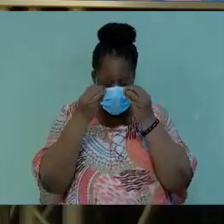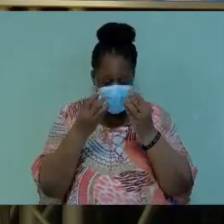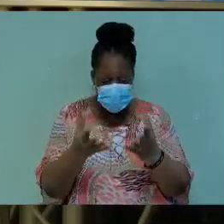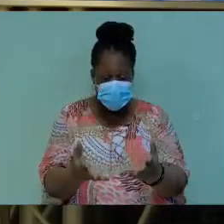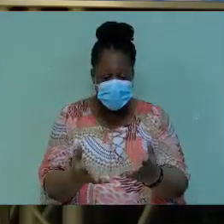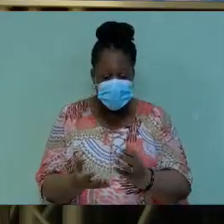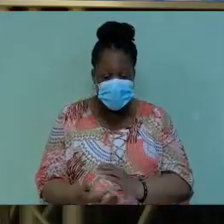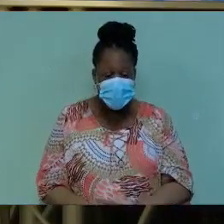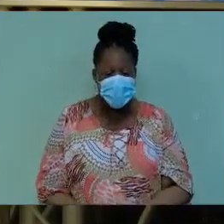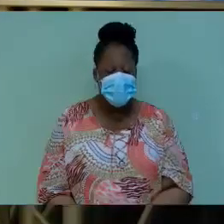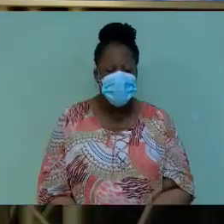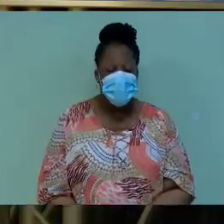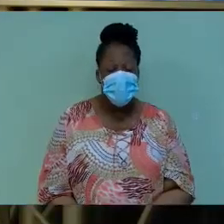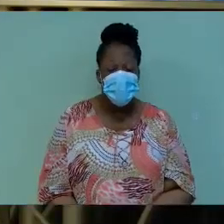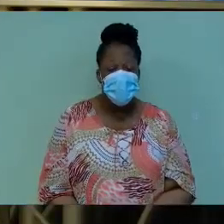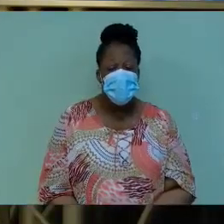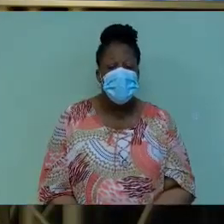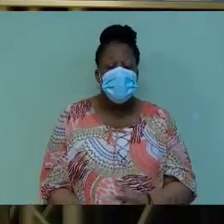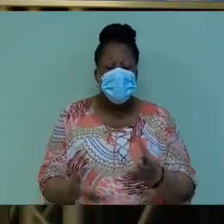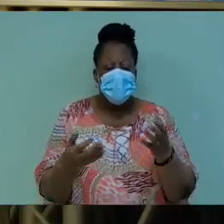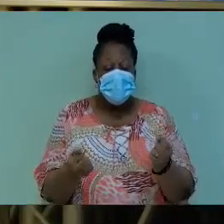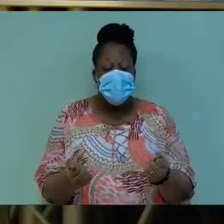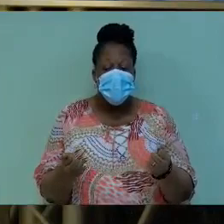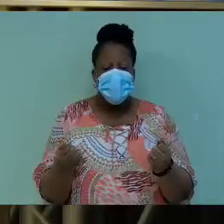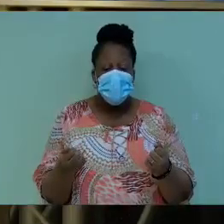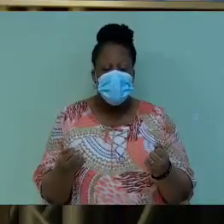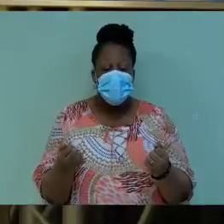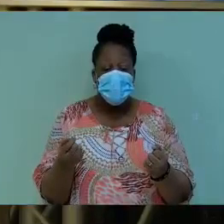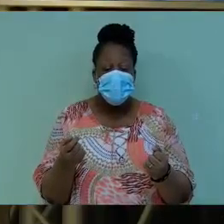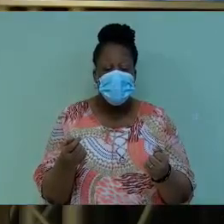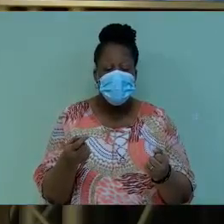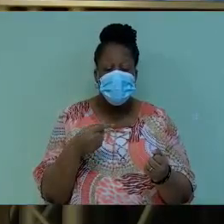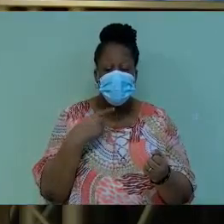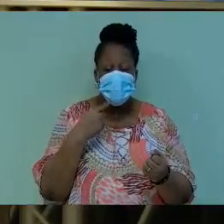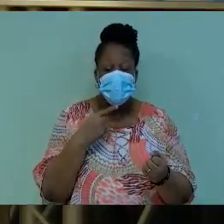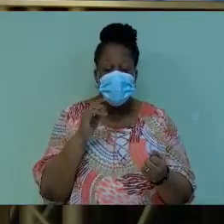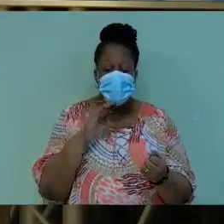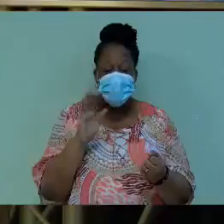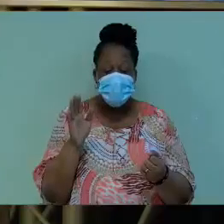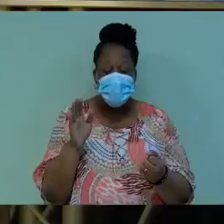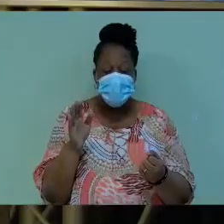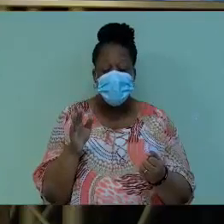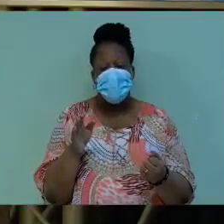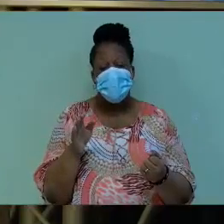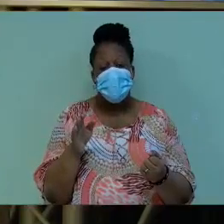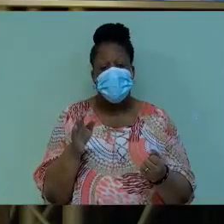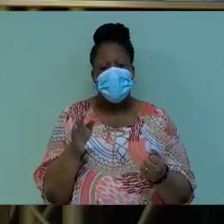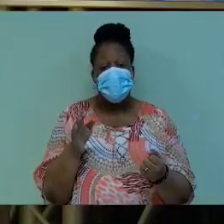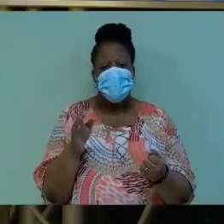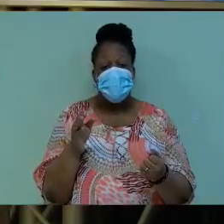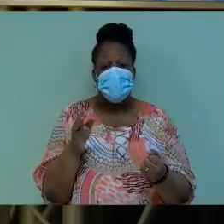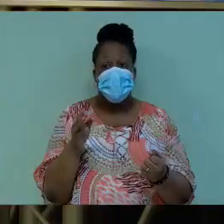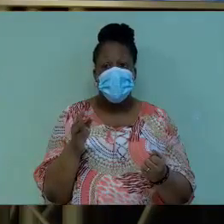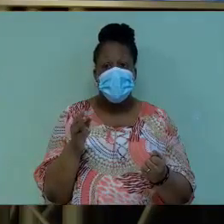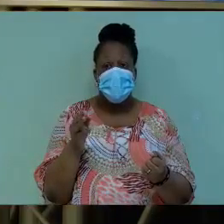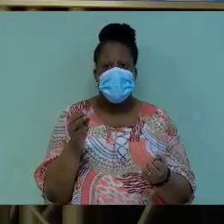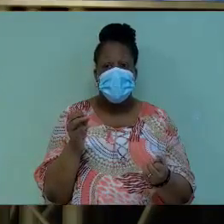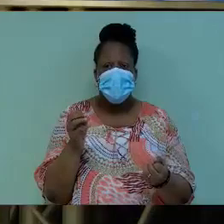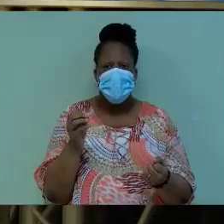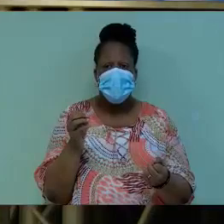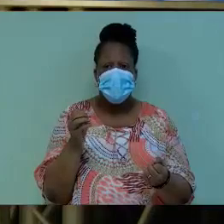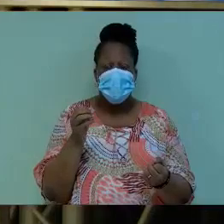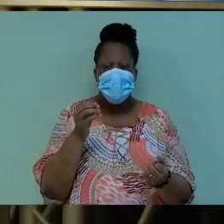I want to acknowledge at this time Sandra McCoy of Sandra's Caribbean